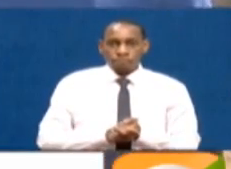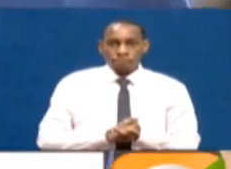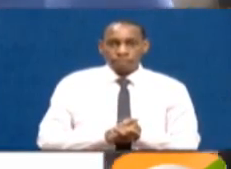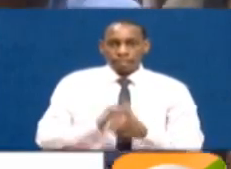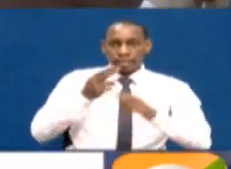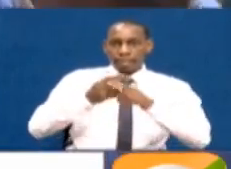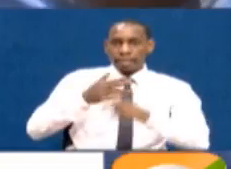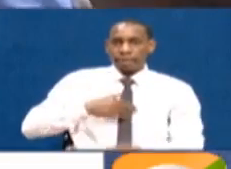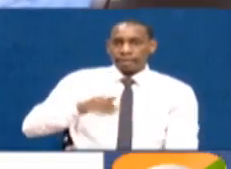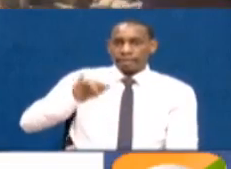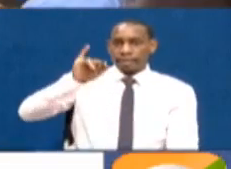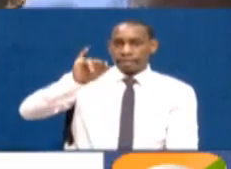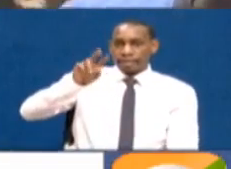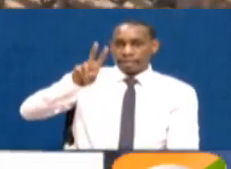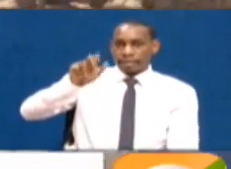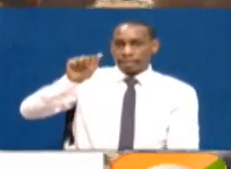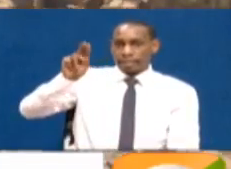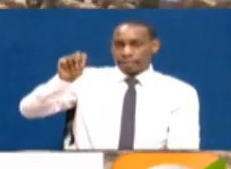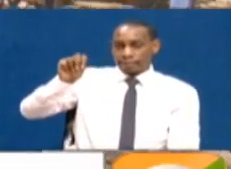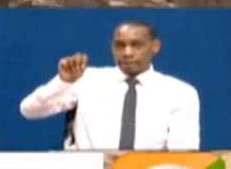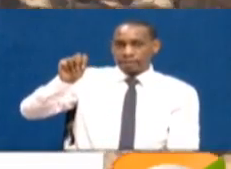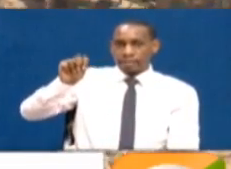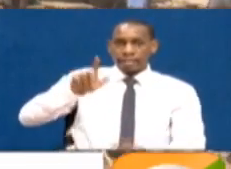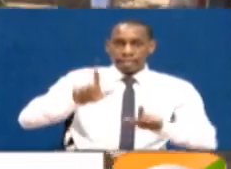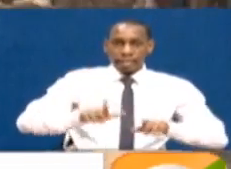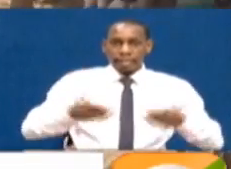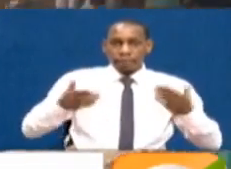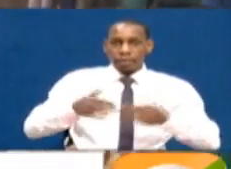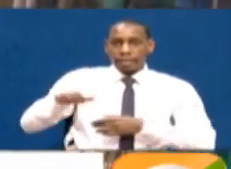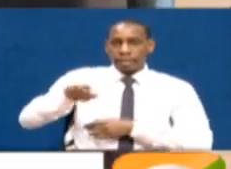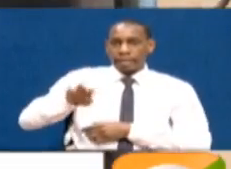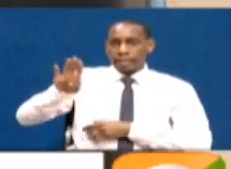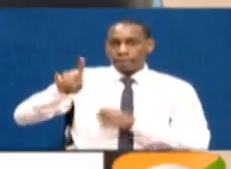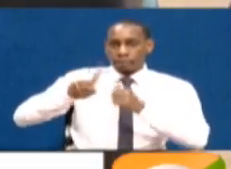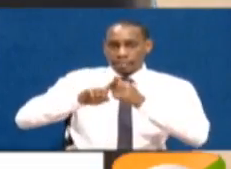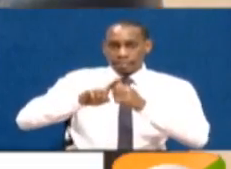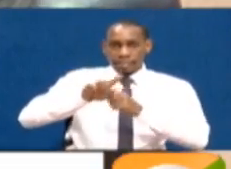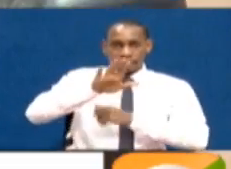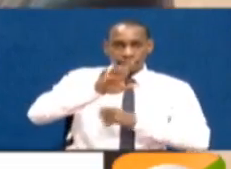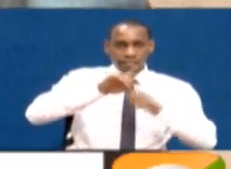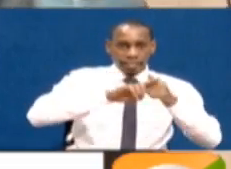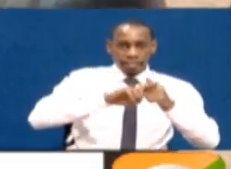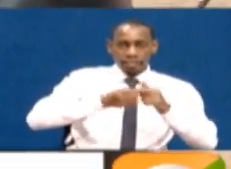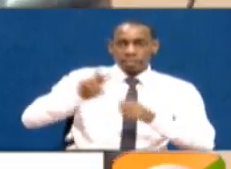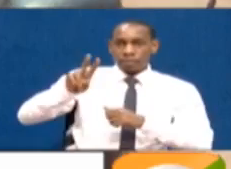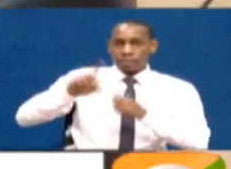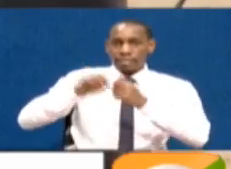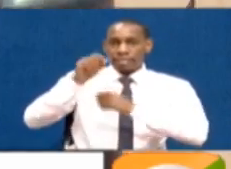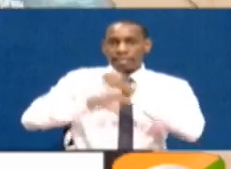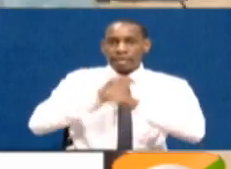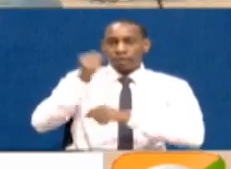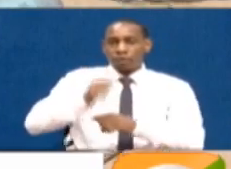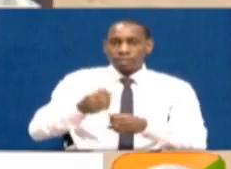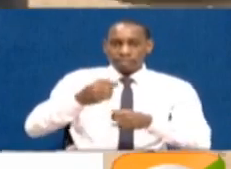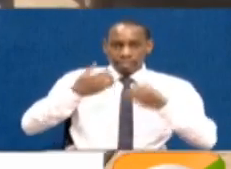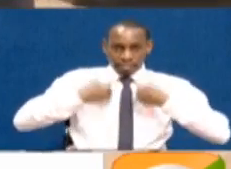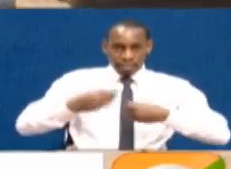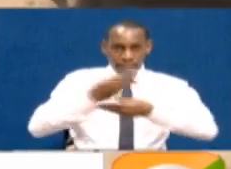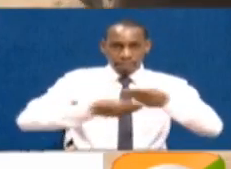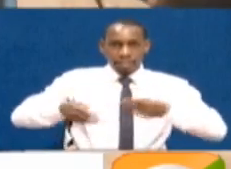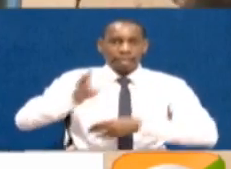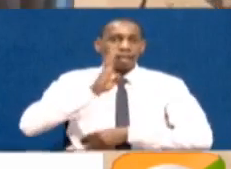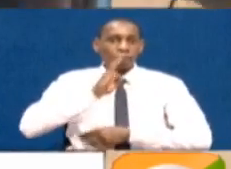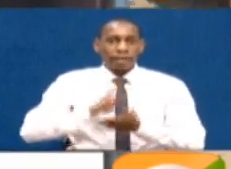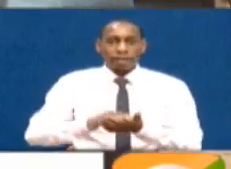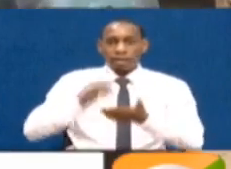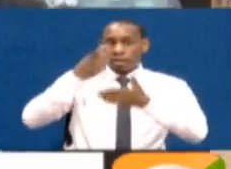My name is Ivan Hayamba. I stay in Kawangware 56 and I'm 26 years old. I do sell water,